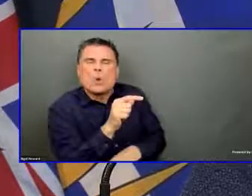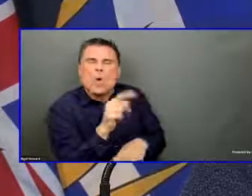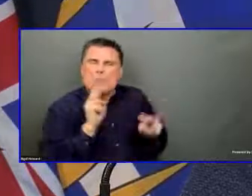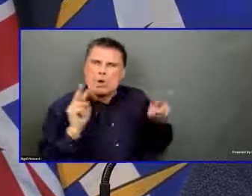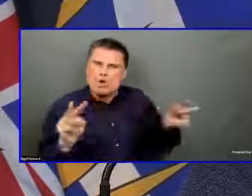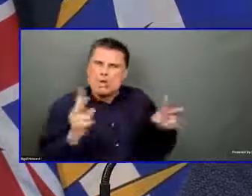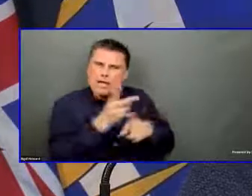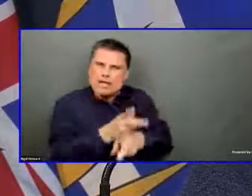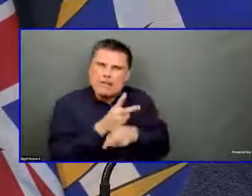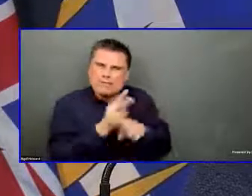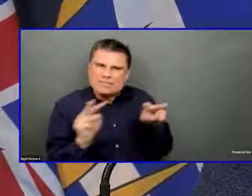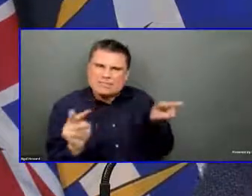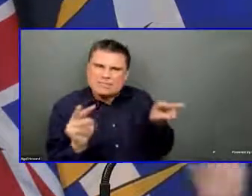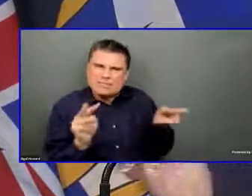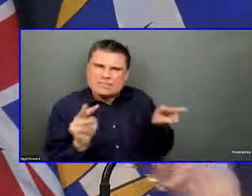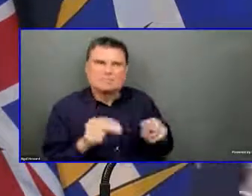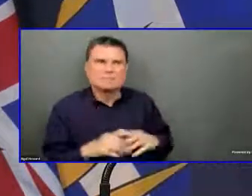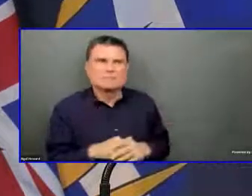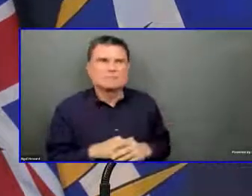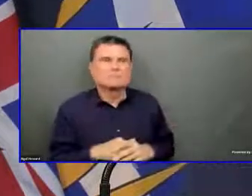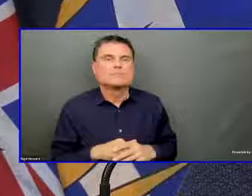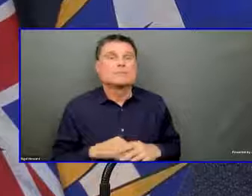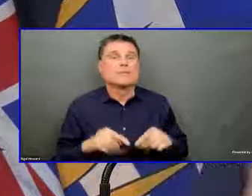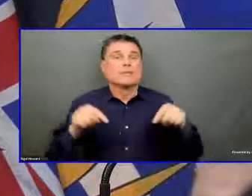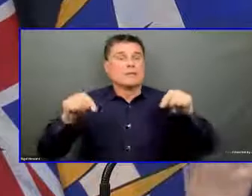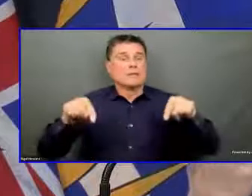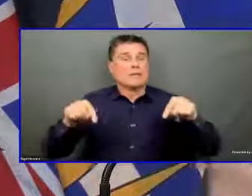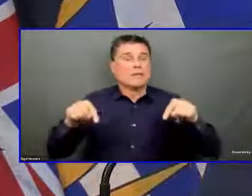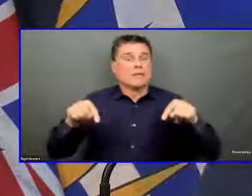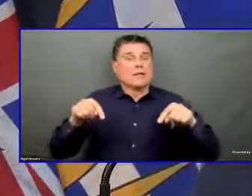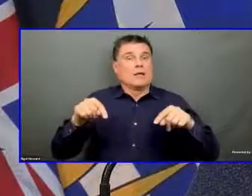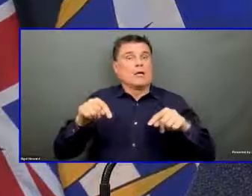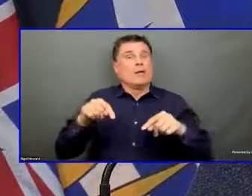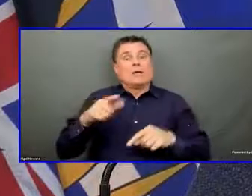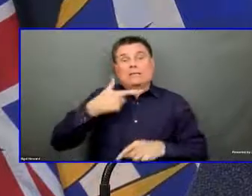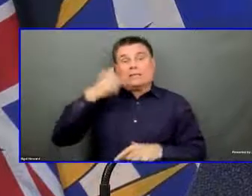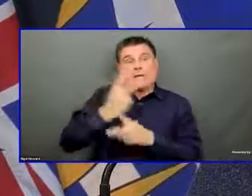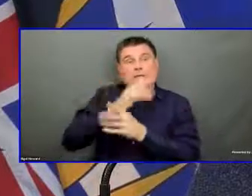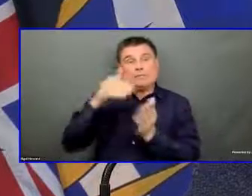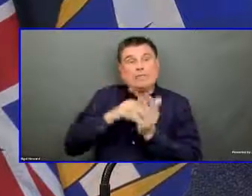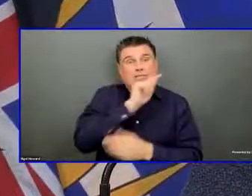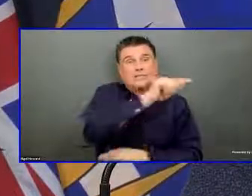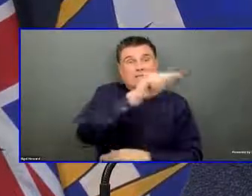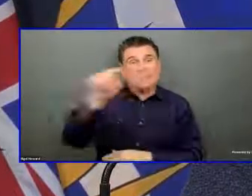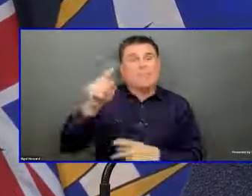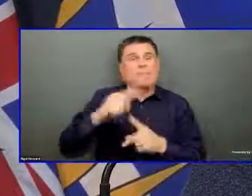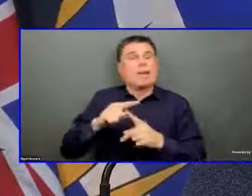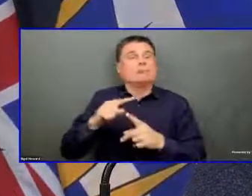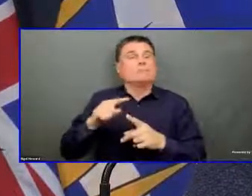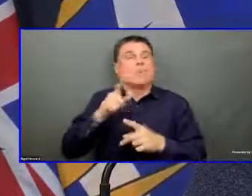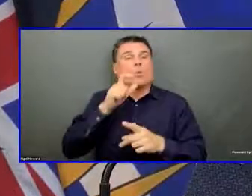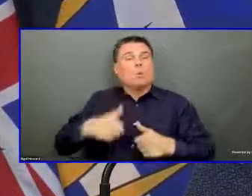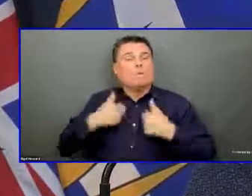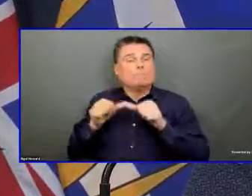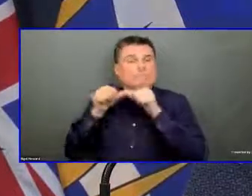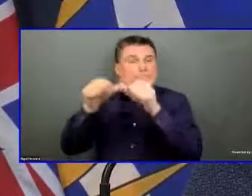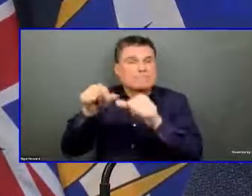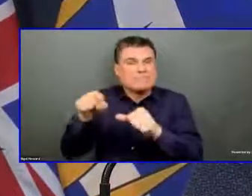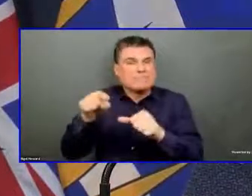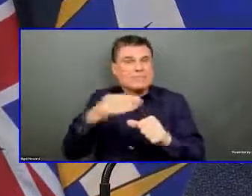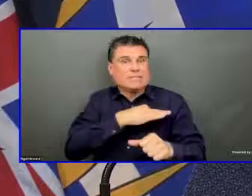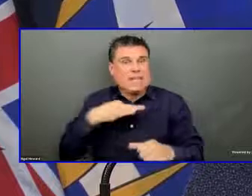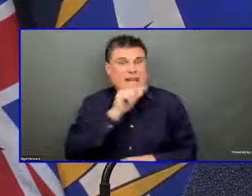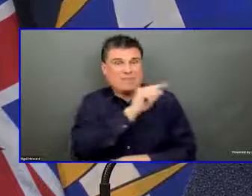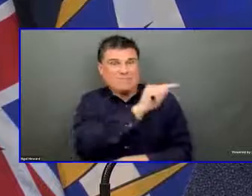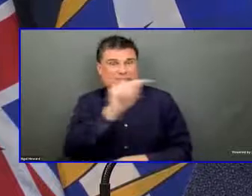staff. Many people, and we understand this, long-term care home staff were people who were first in line for vaccine, and many